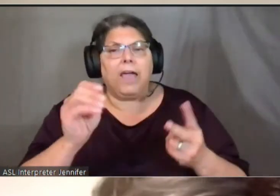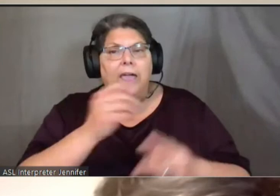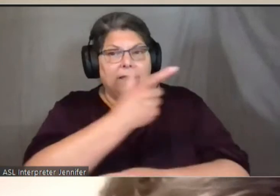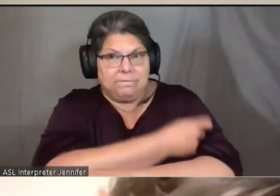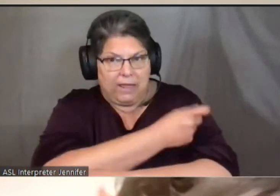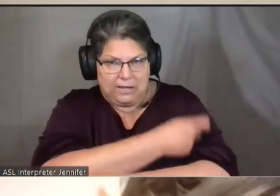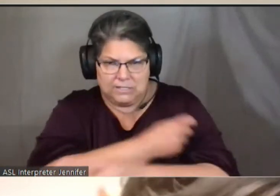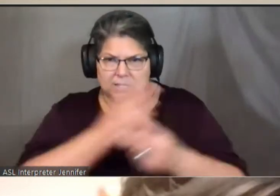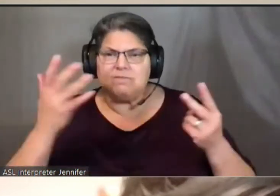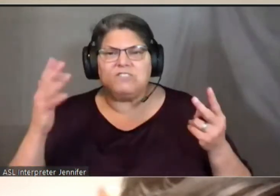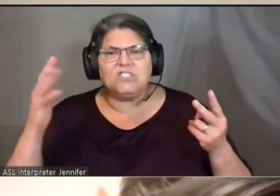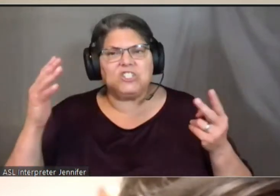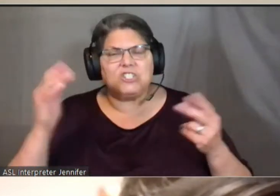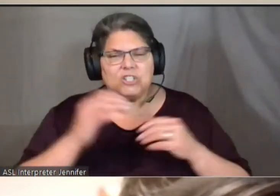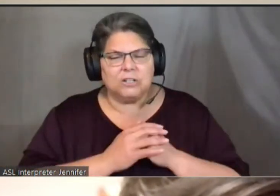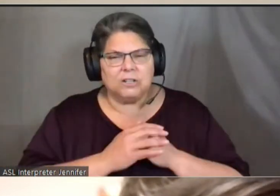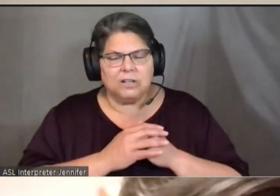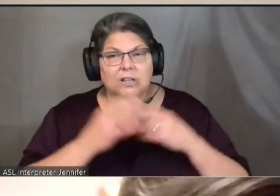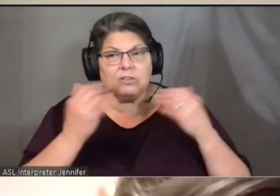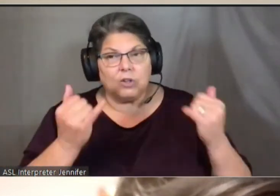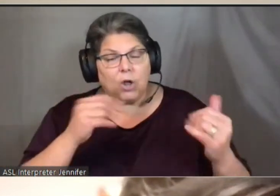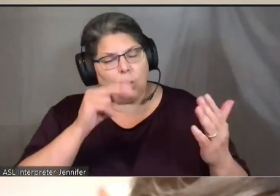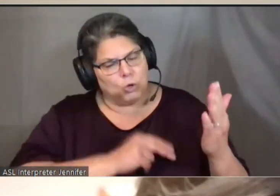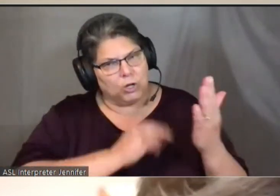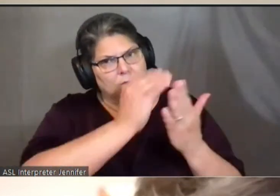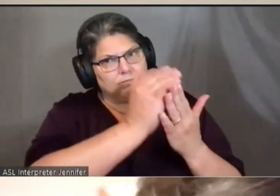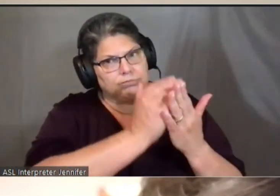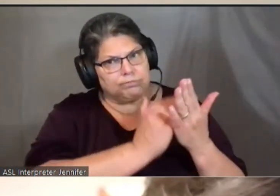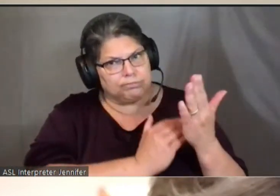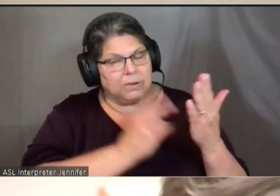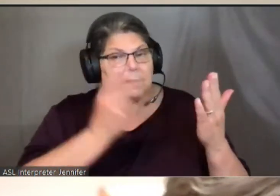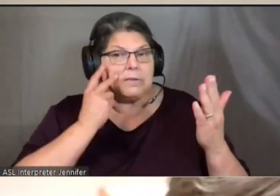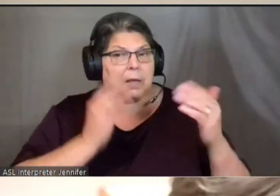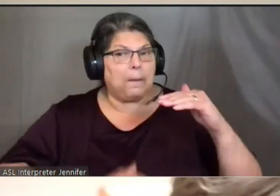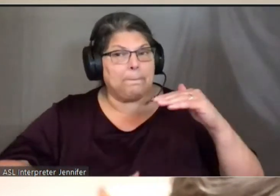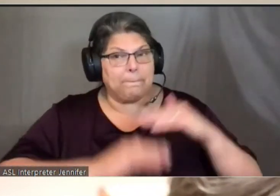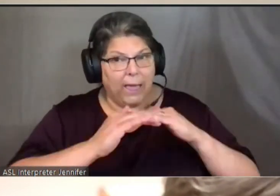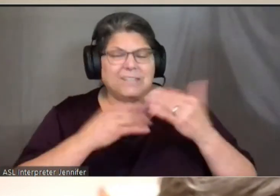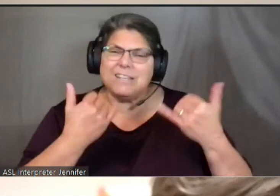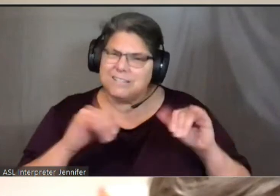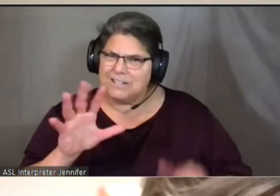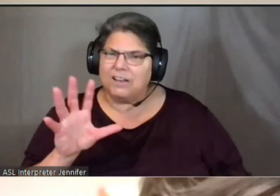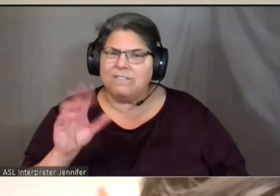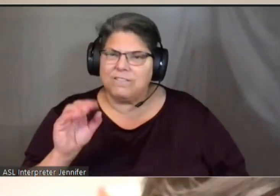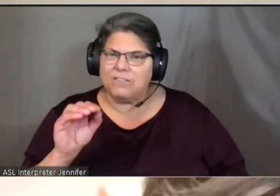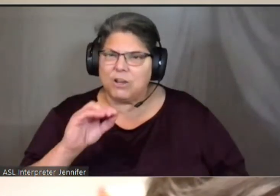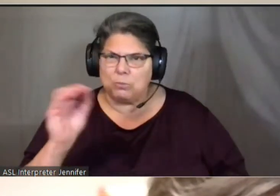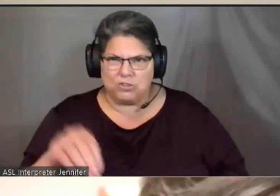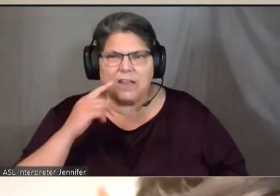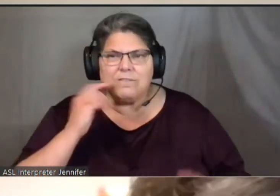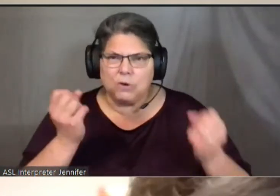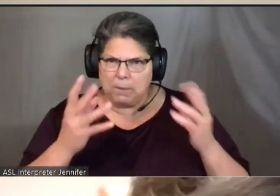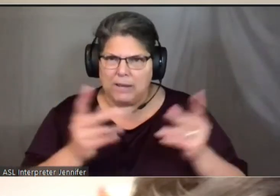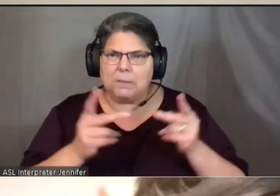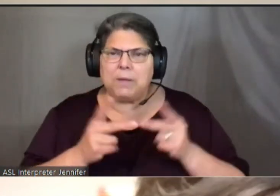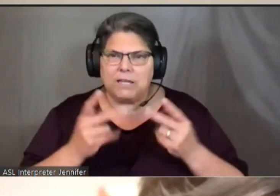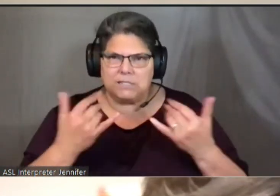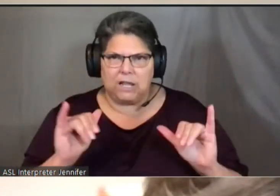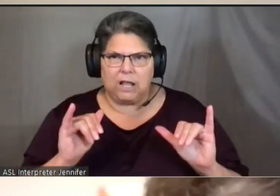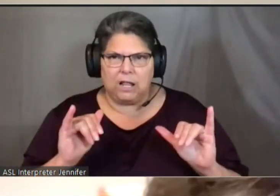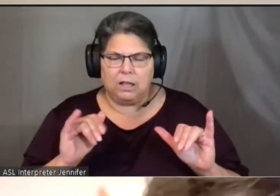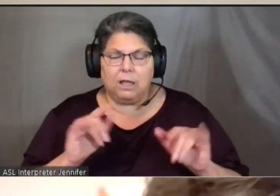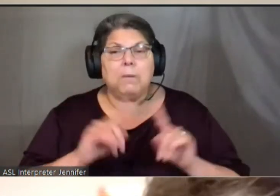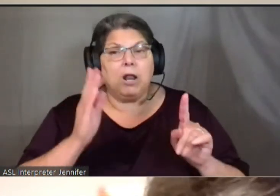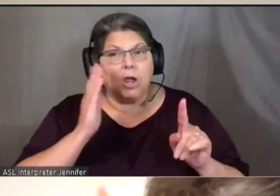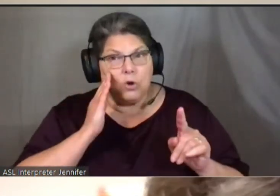through the blueprint right now, and I'm seeing the maximum is still 50% on a lot of them. But I do know that there's